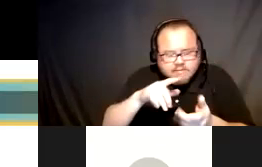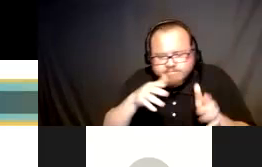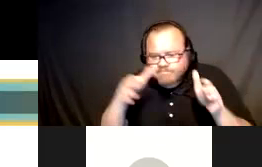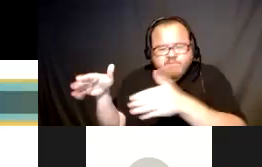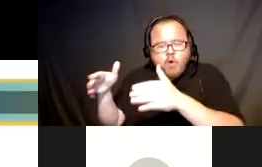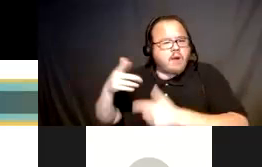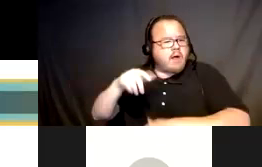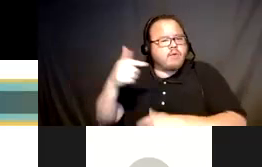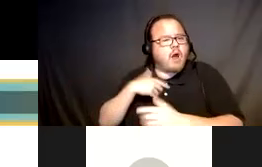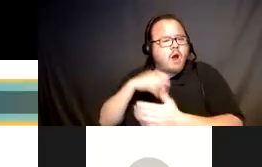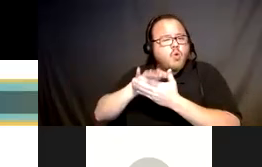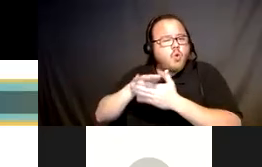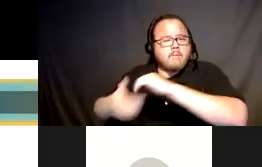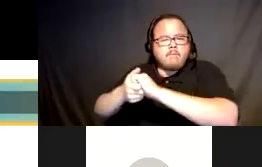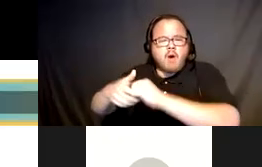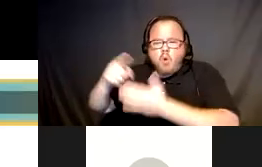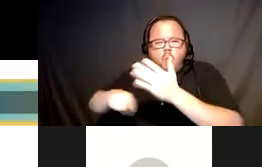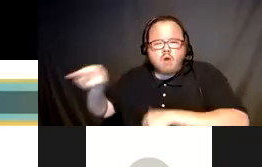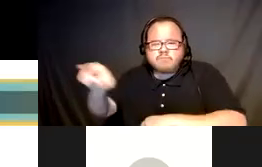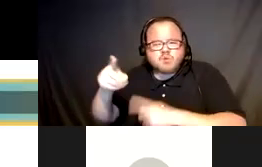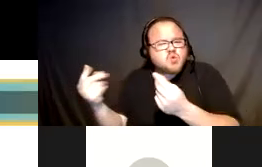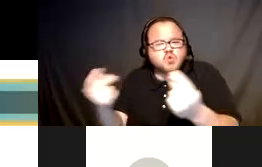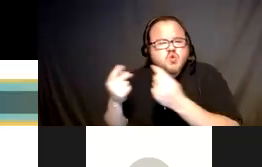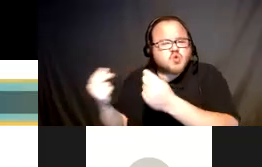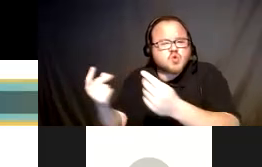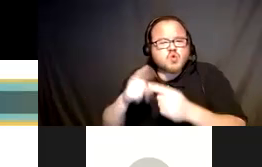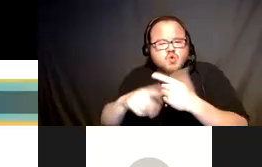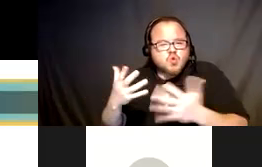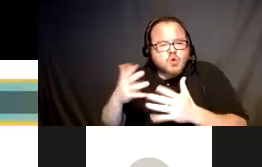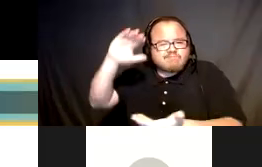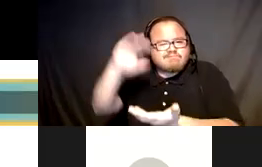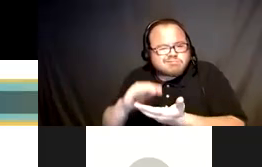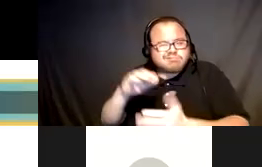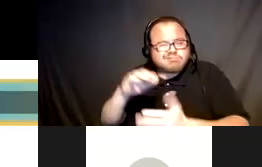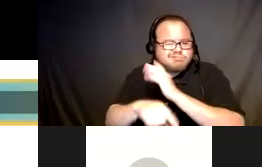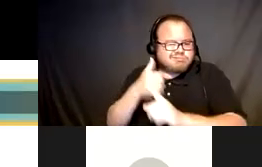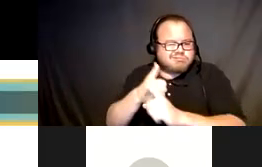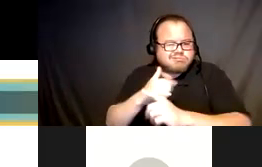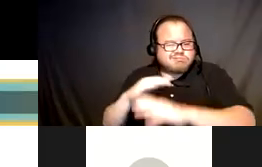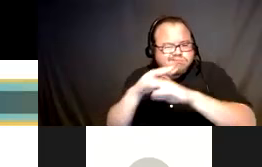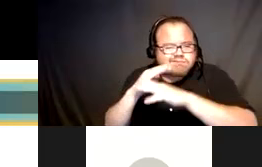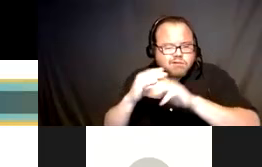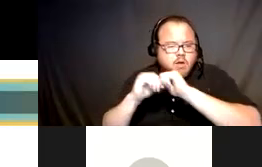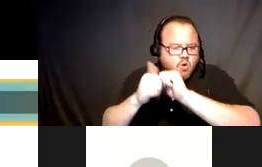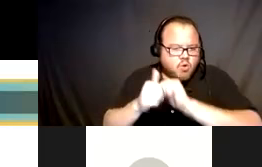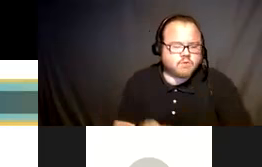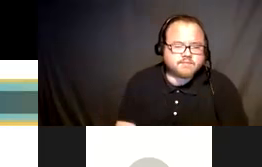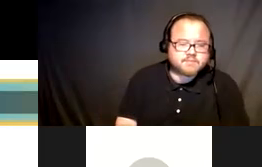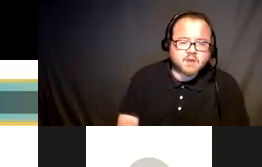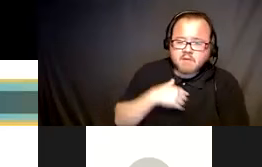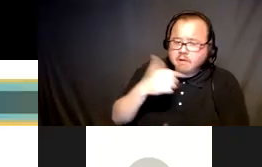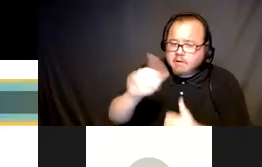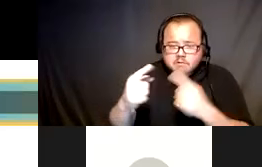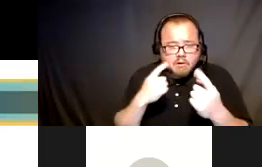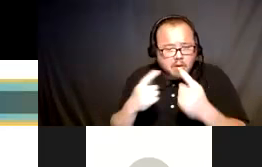school partners are implementing to address suicide prevention efforts across the suicidal crisis path. Is there time for any